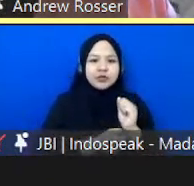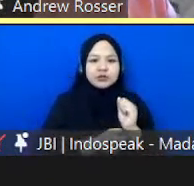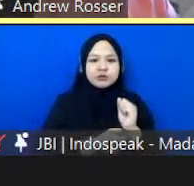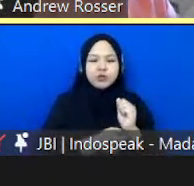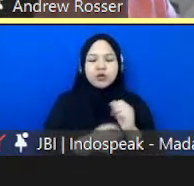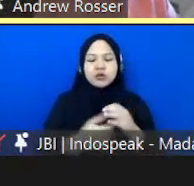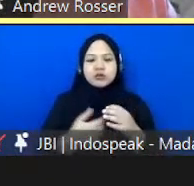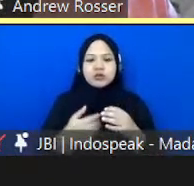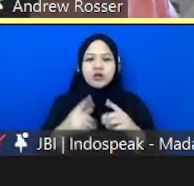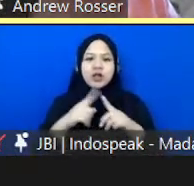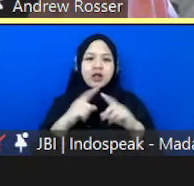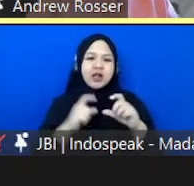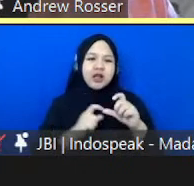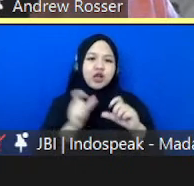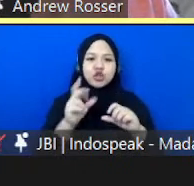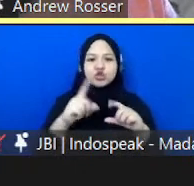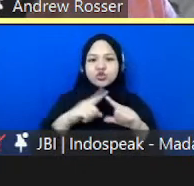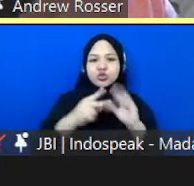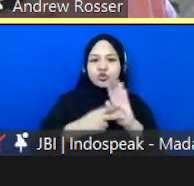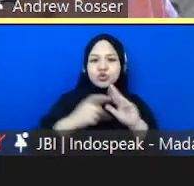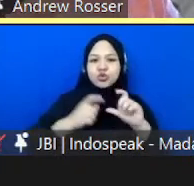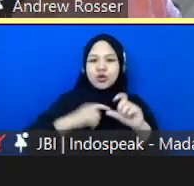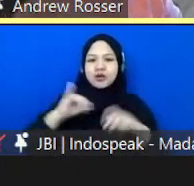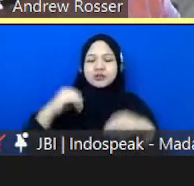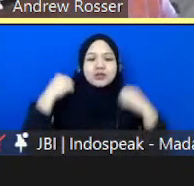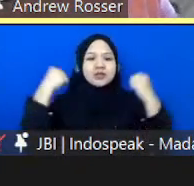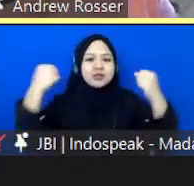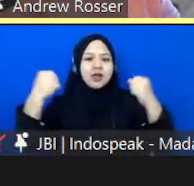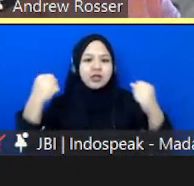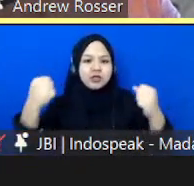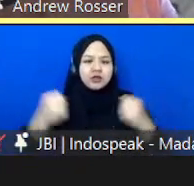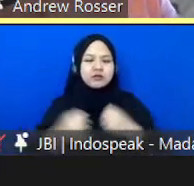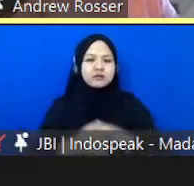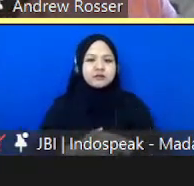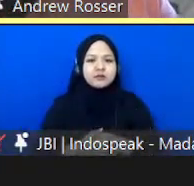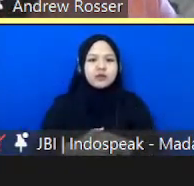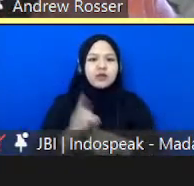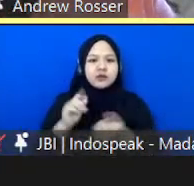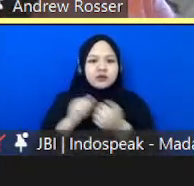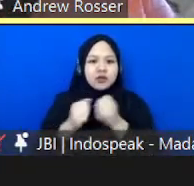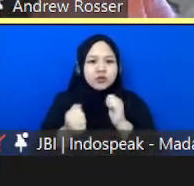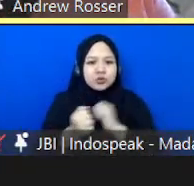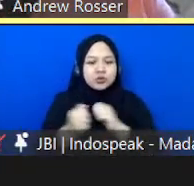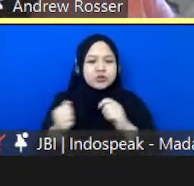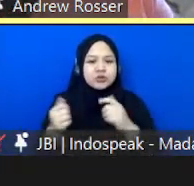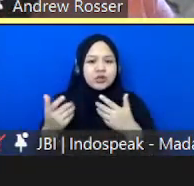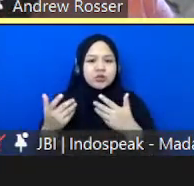health insurance case. And broadly, this is our successful case in terms of